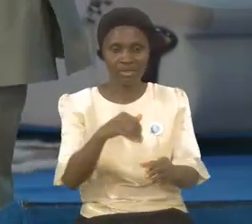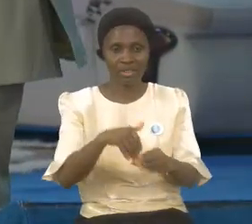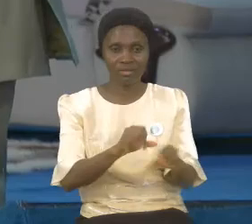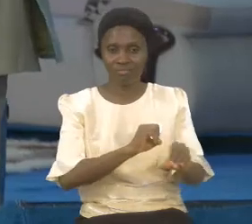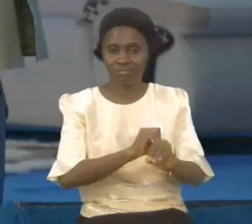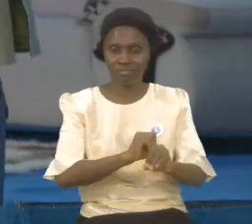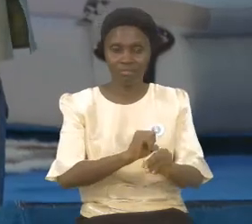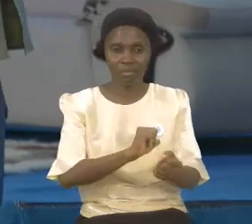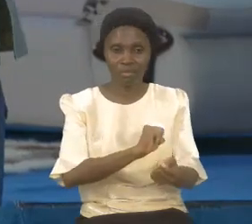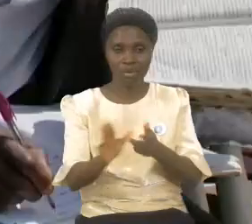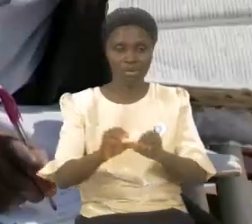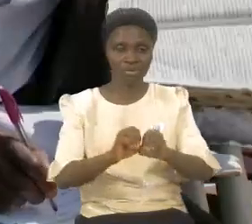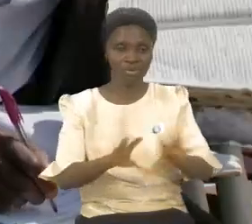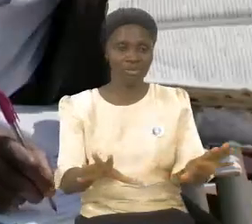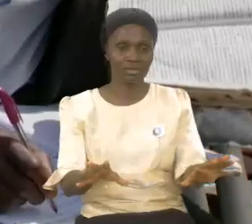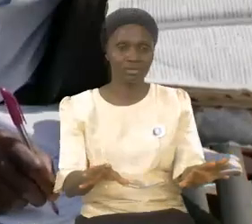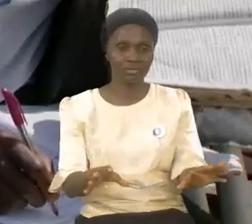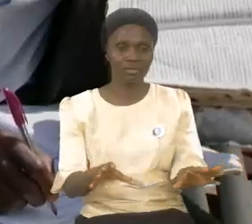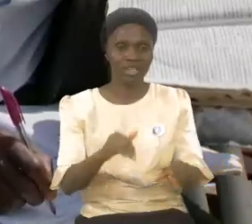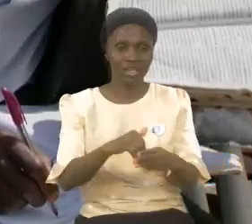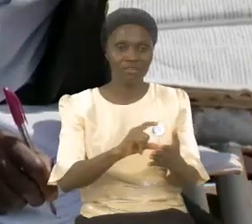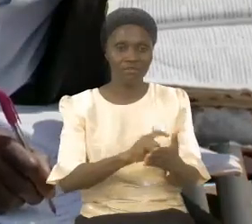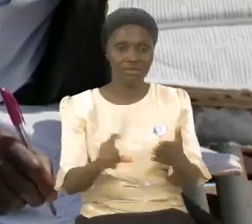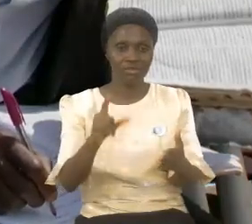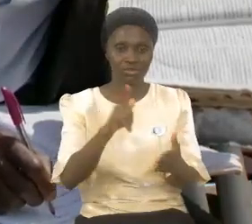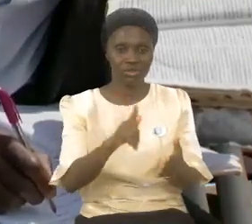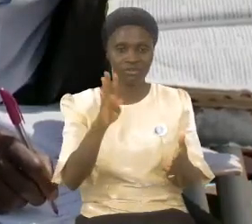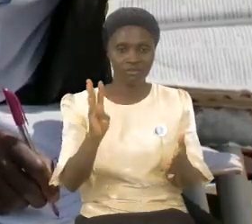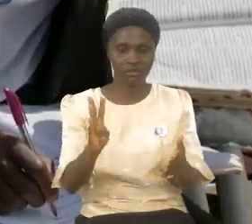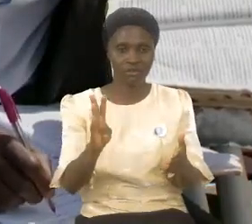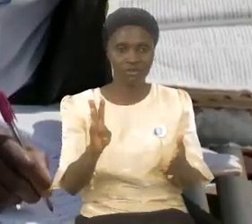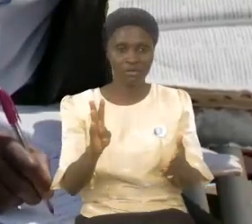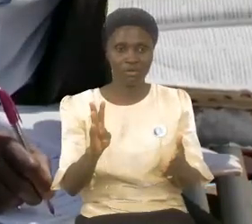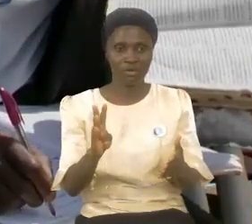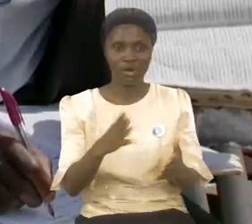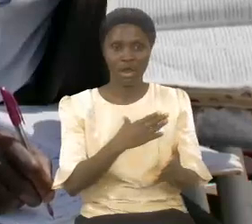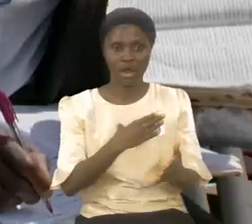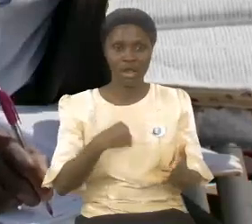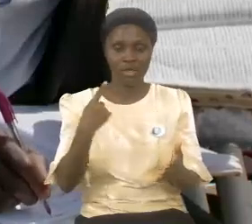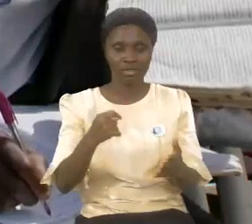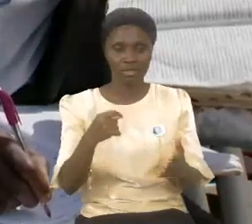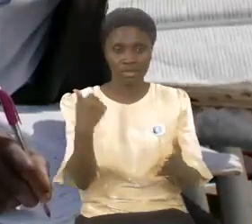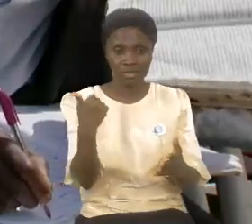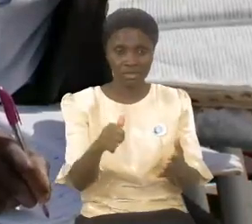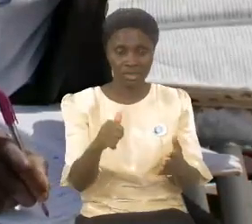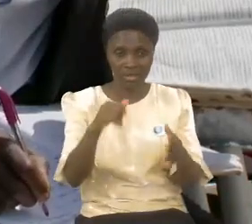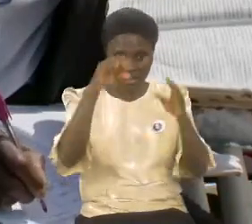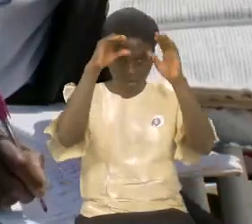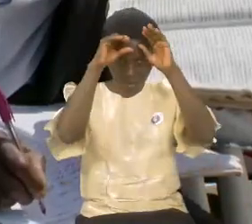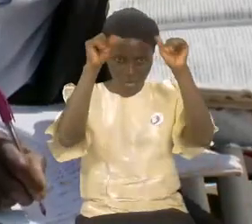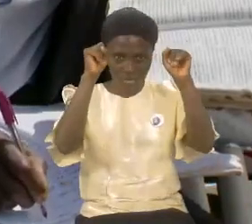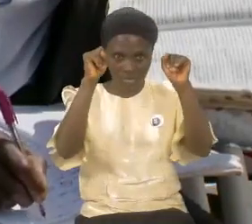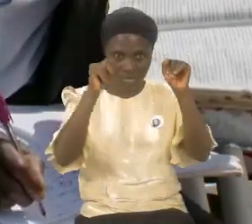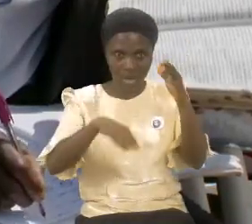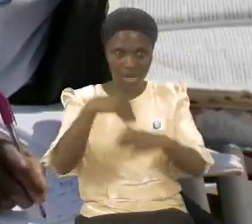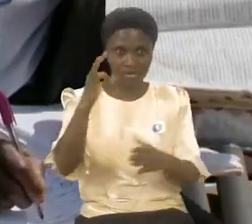Look at verse 24. It says in verse 24, and the 10 horns out of this